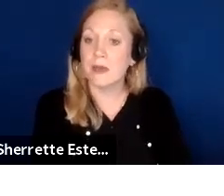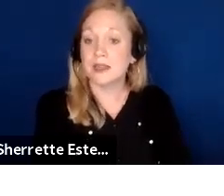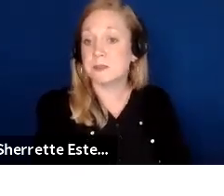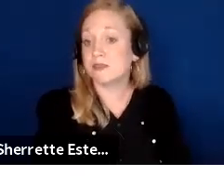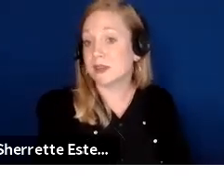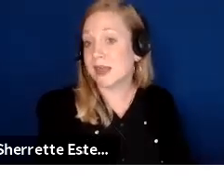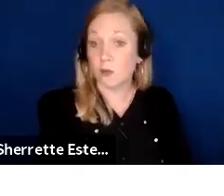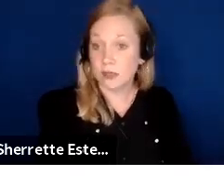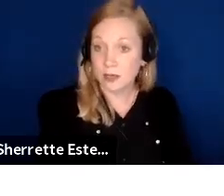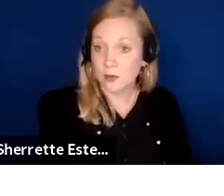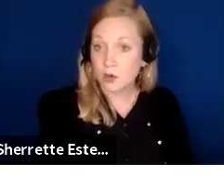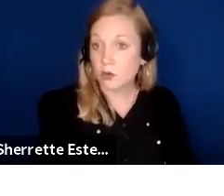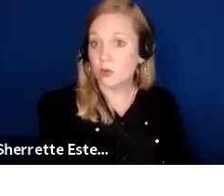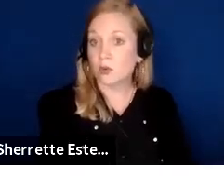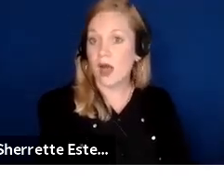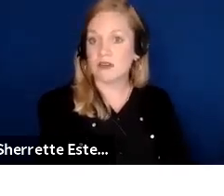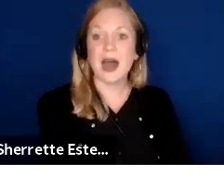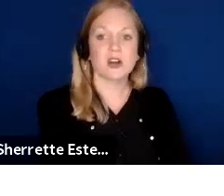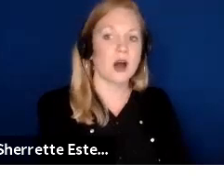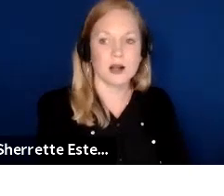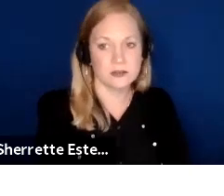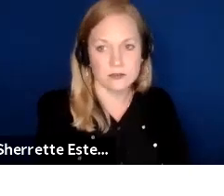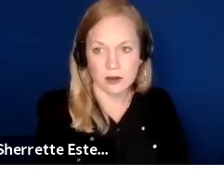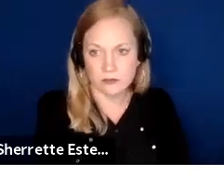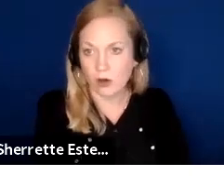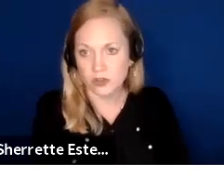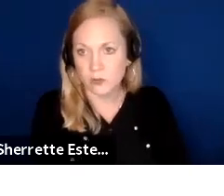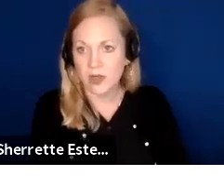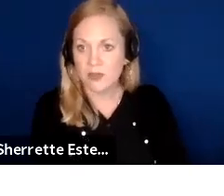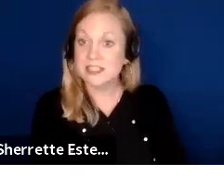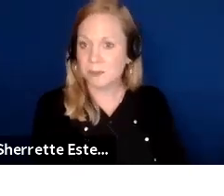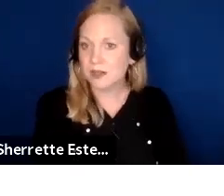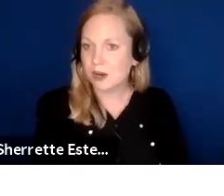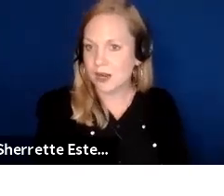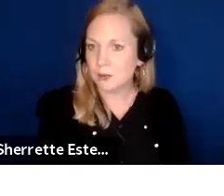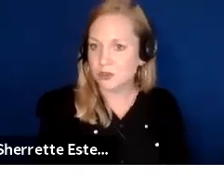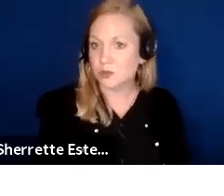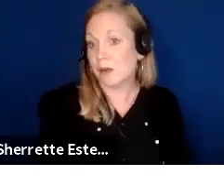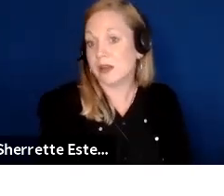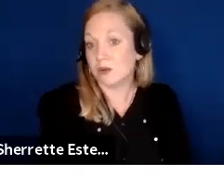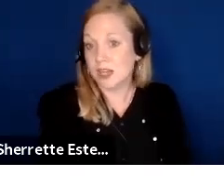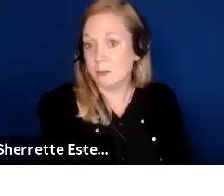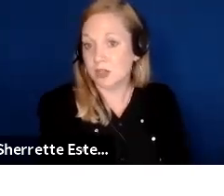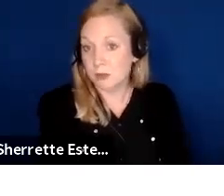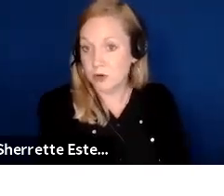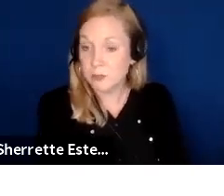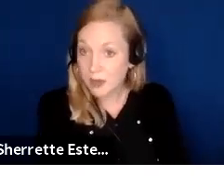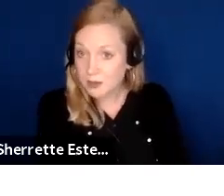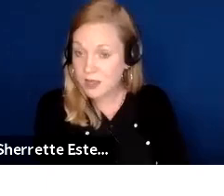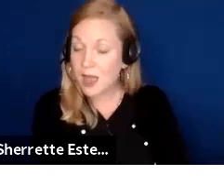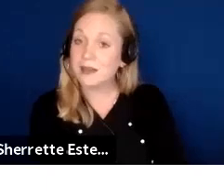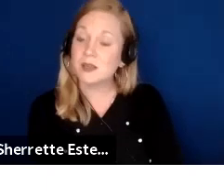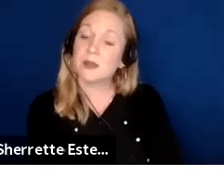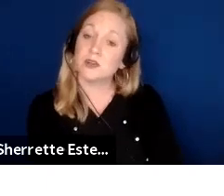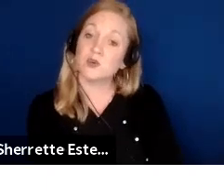who may speak very loudly, who have a higher octave of volume. They typically are able to dominate or take up a little bit more